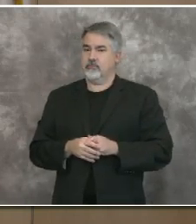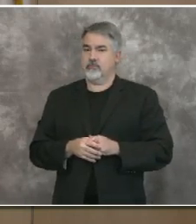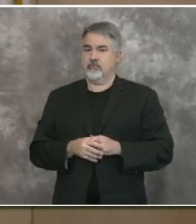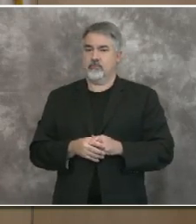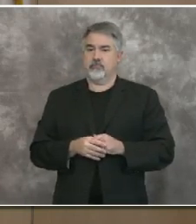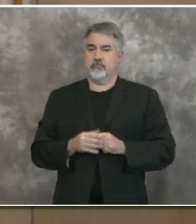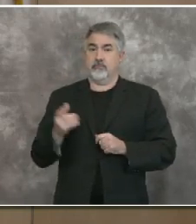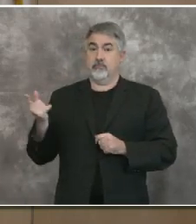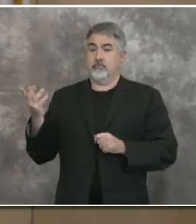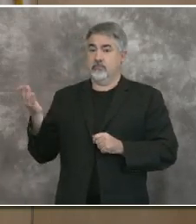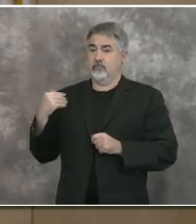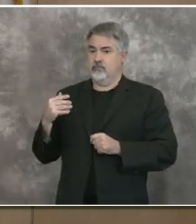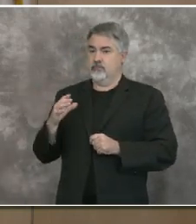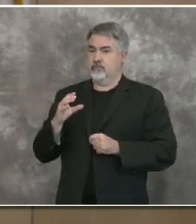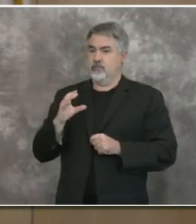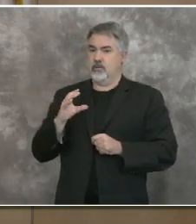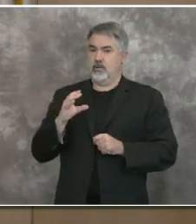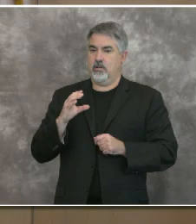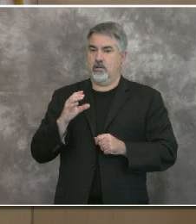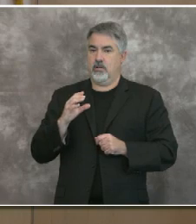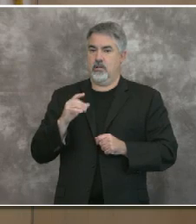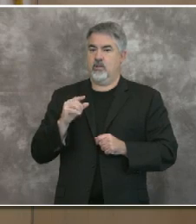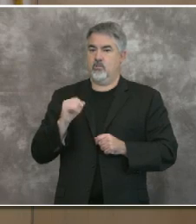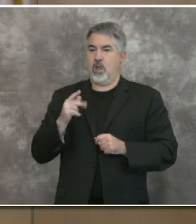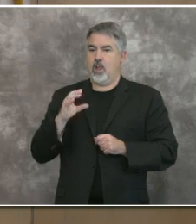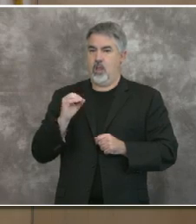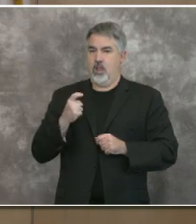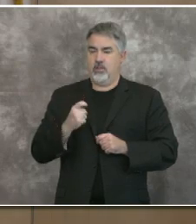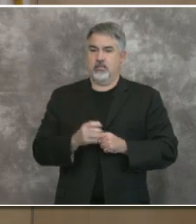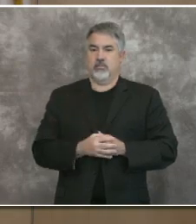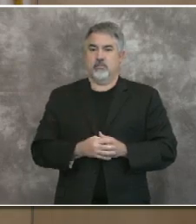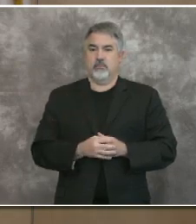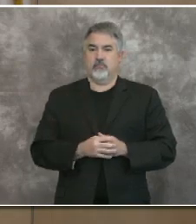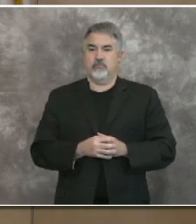chairman, Supervisor Greg Cox.